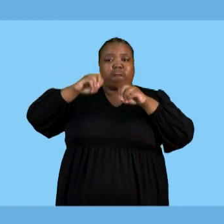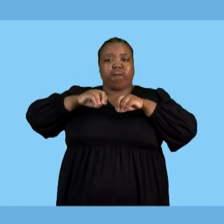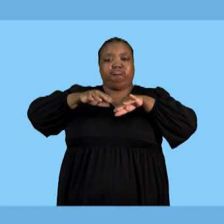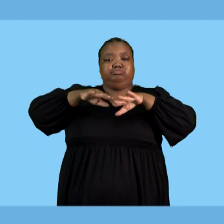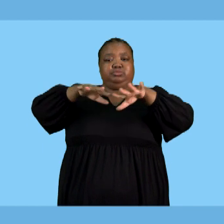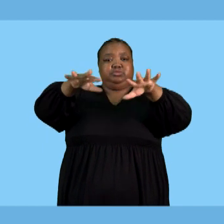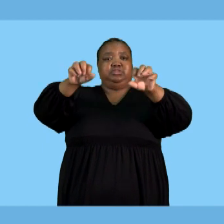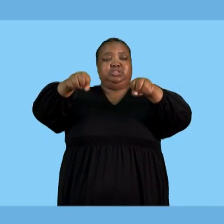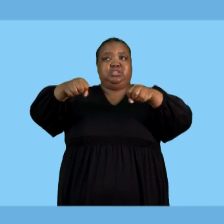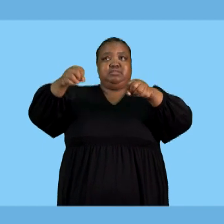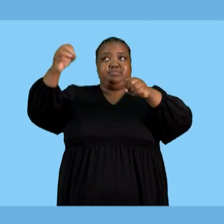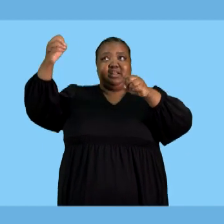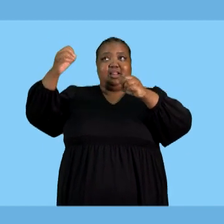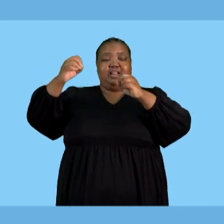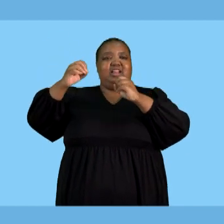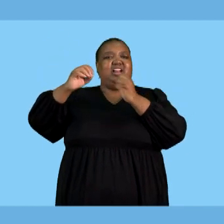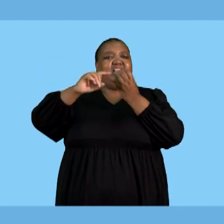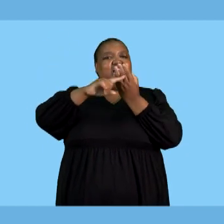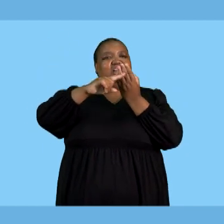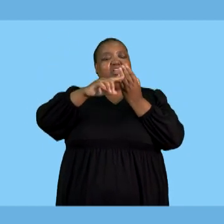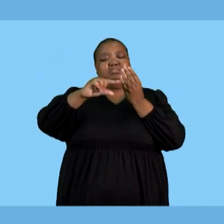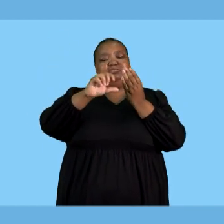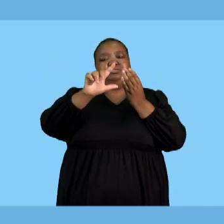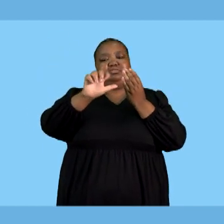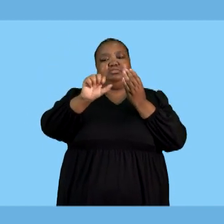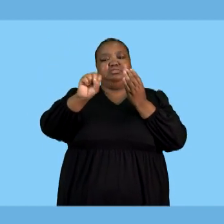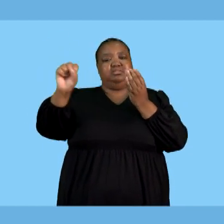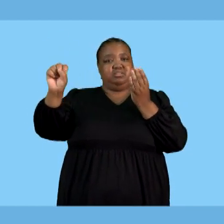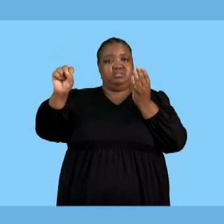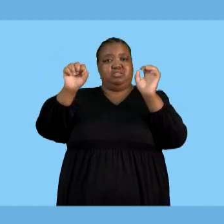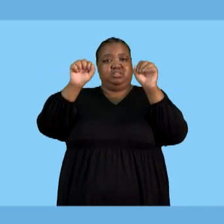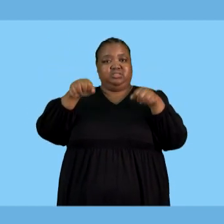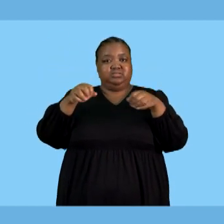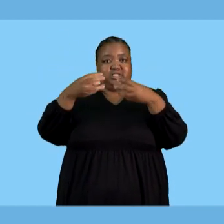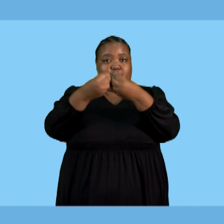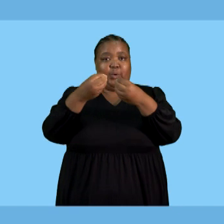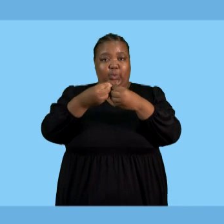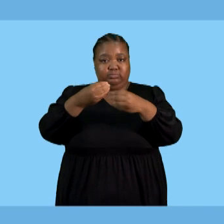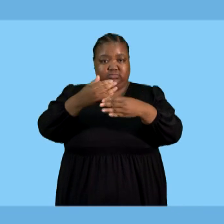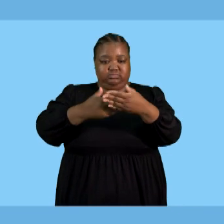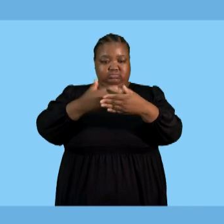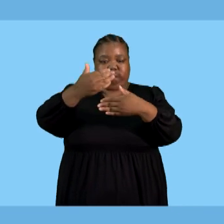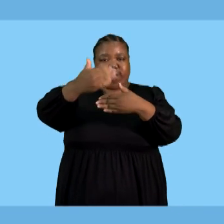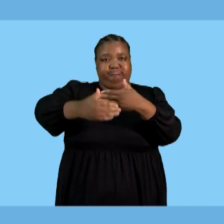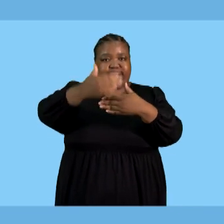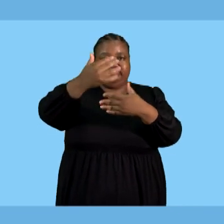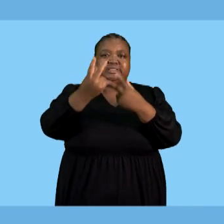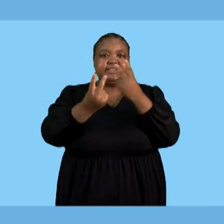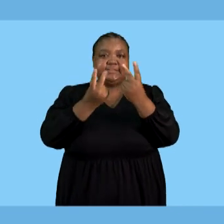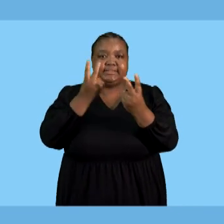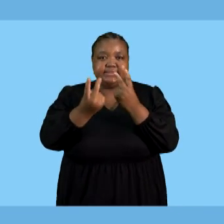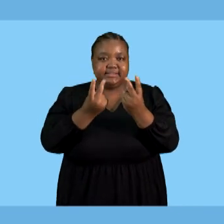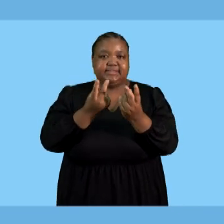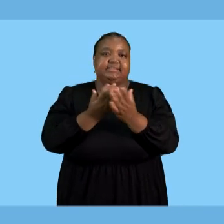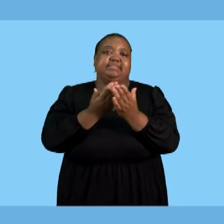pass through that glass material, which is why we can be able to see objects on the other side of the glass or on the other